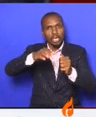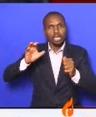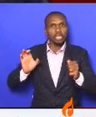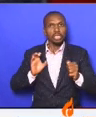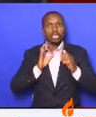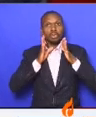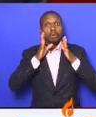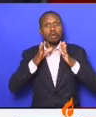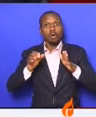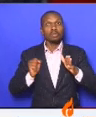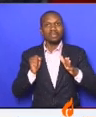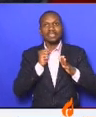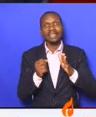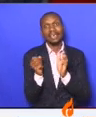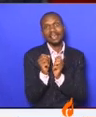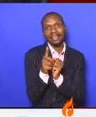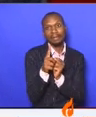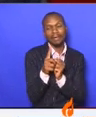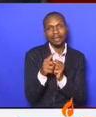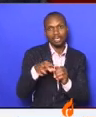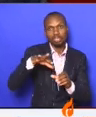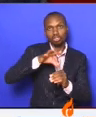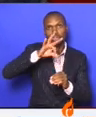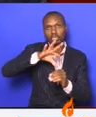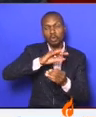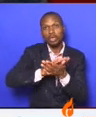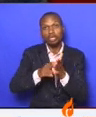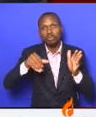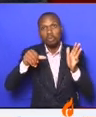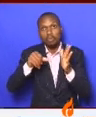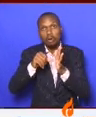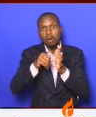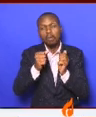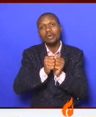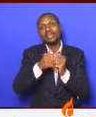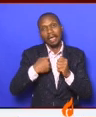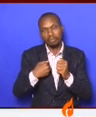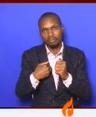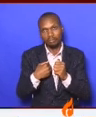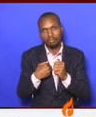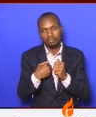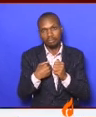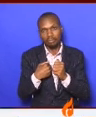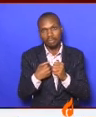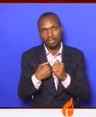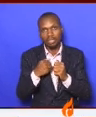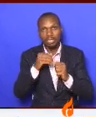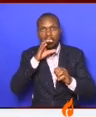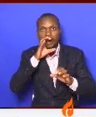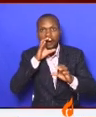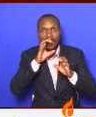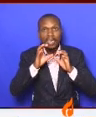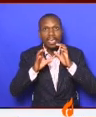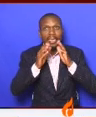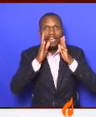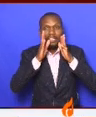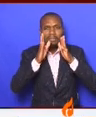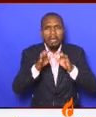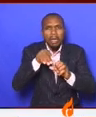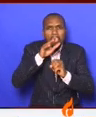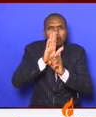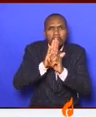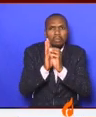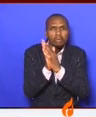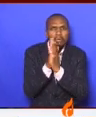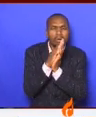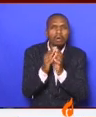yomo wala choruwe wanchilie kondo wansi gota iyo kolengana monere. Therefore, Mr. Speaker, with those very many remarks, this